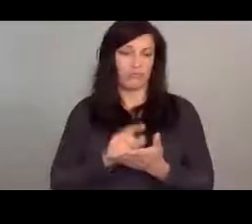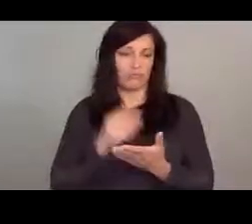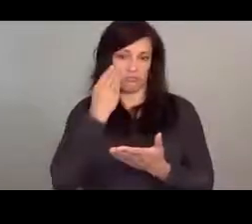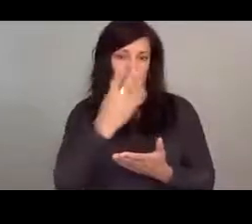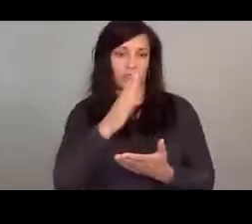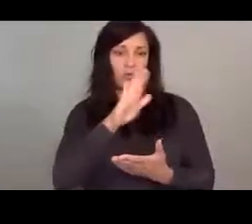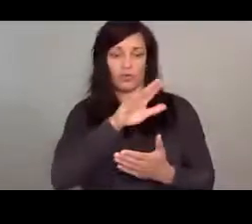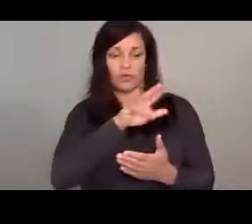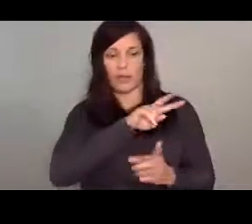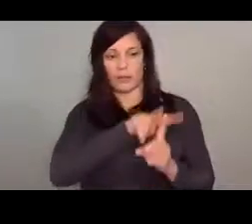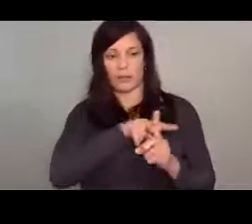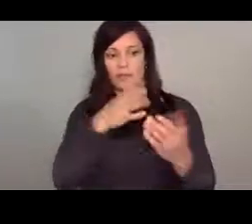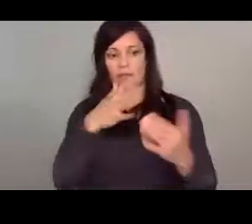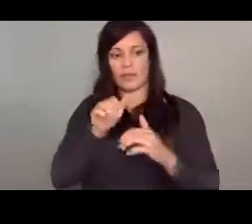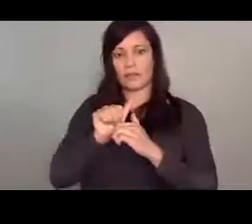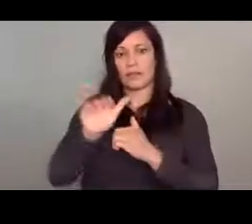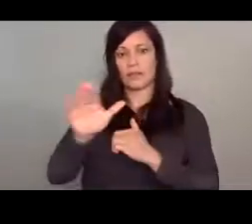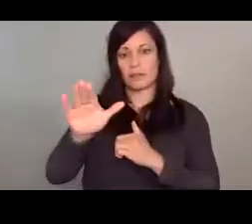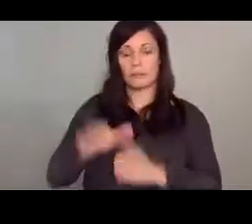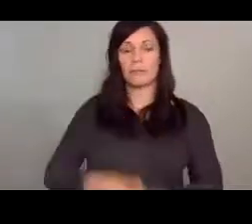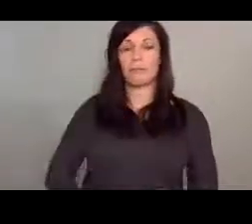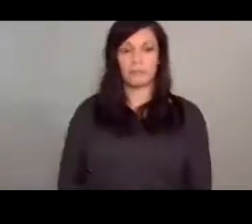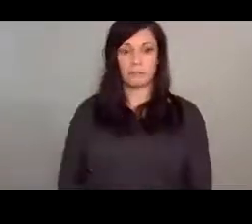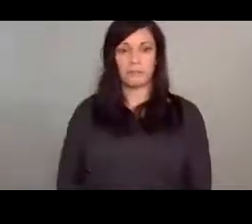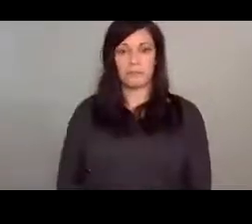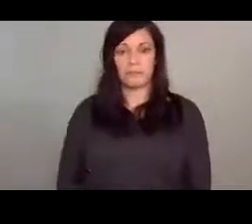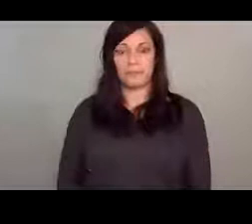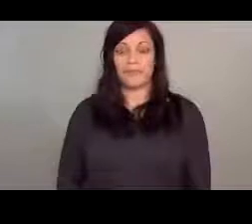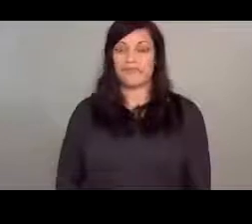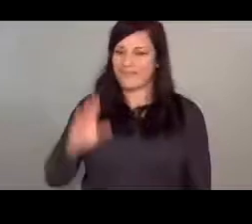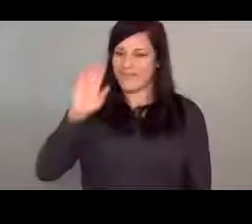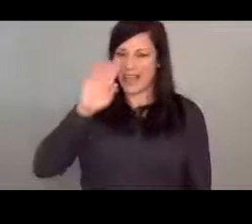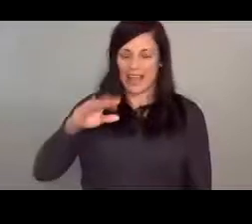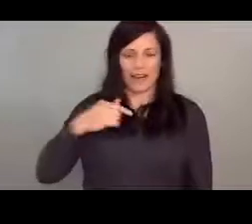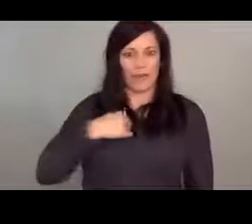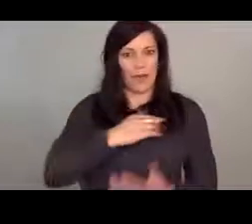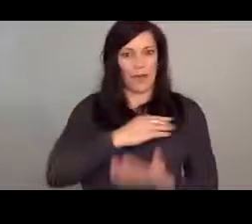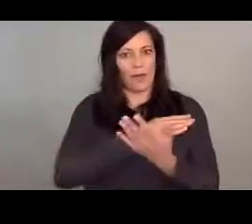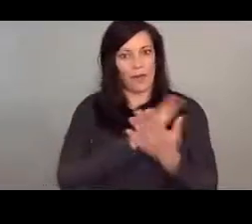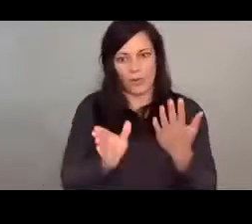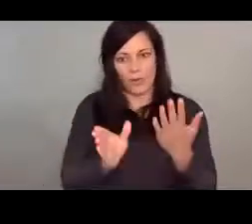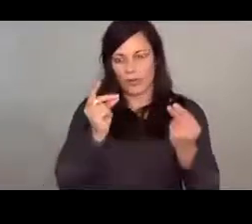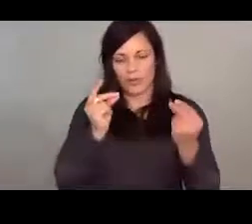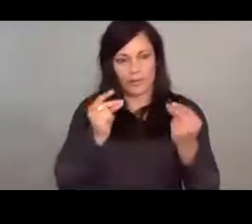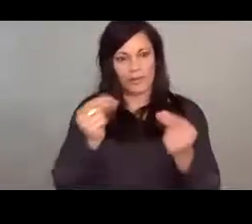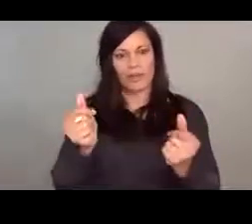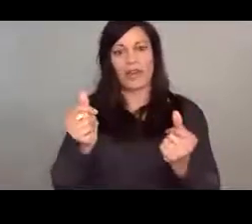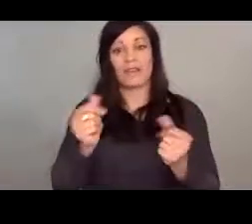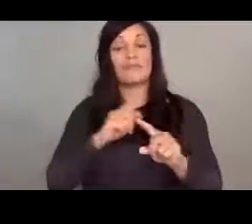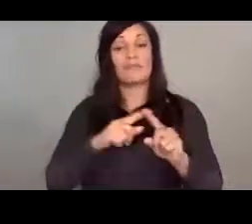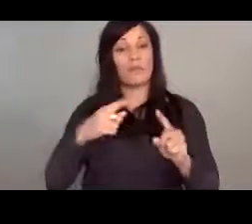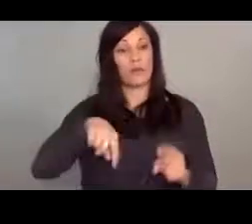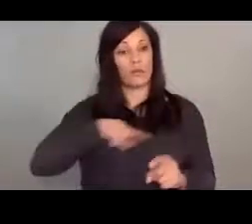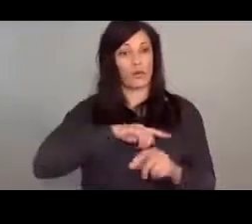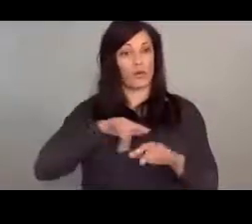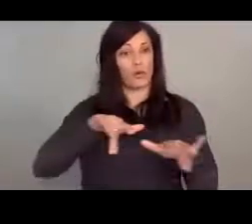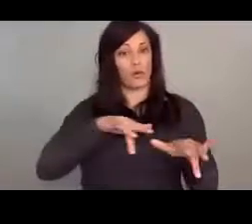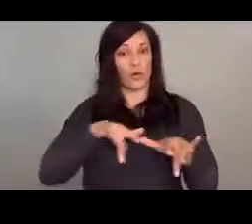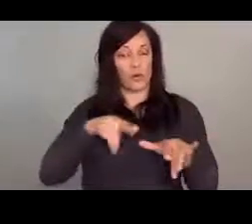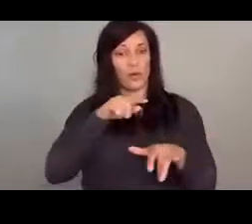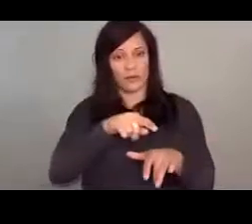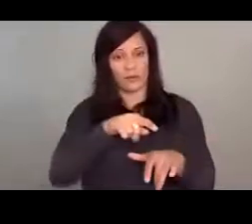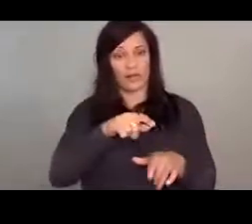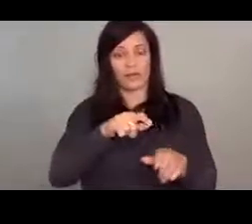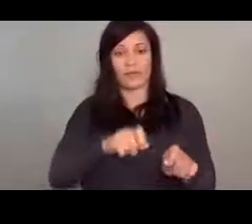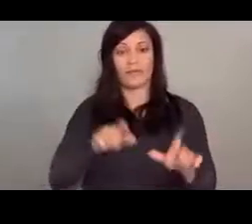submitted. So I know I kind of flew through that application walkthrough. We are recording this webinar that will be made available